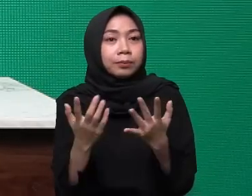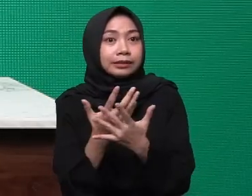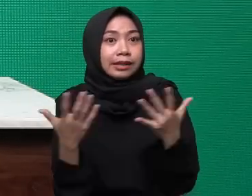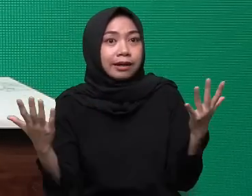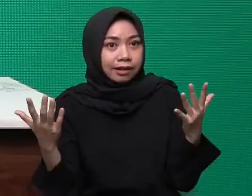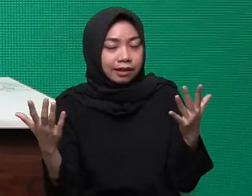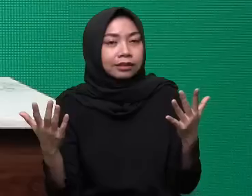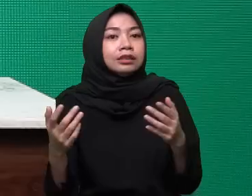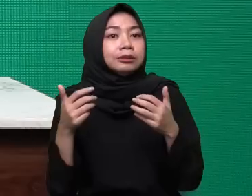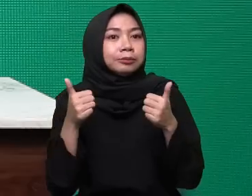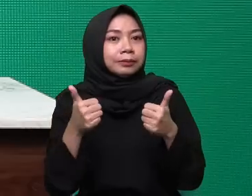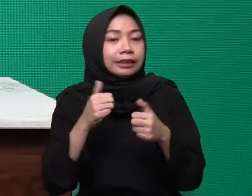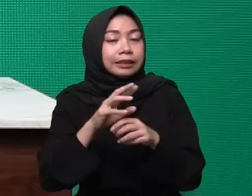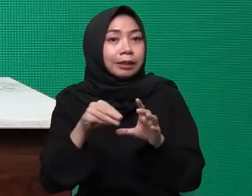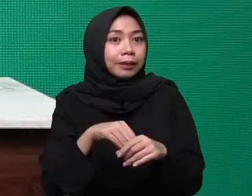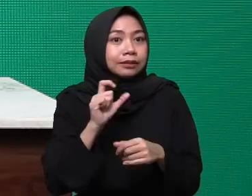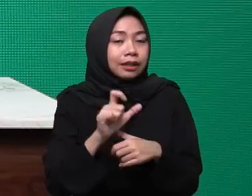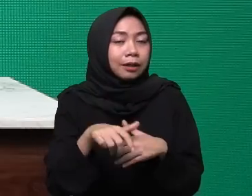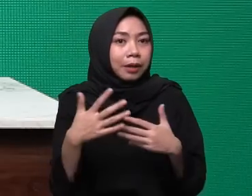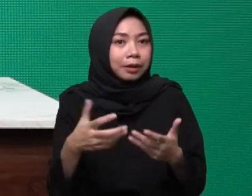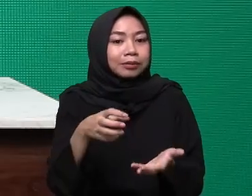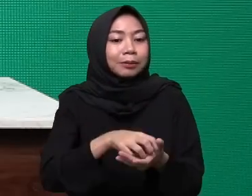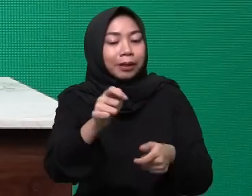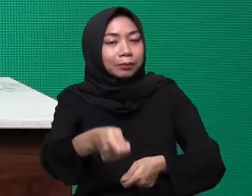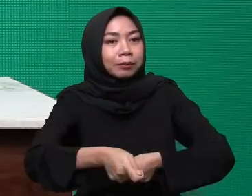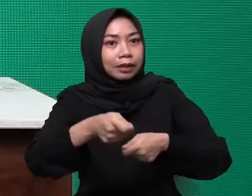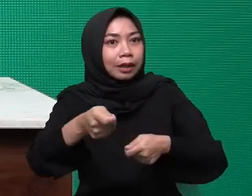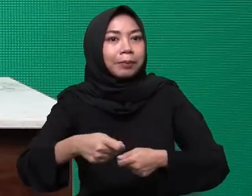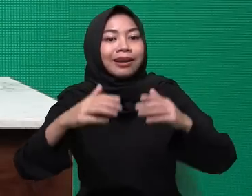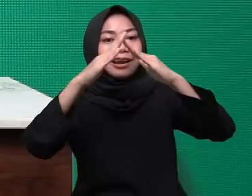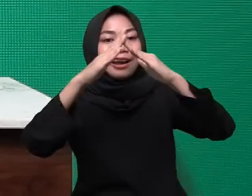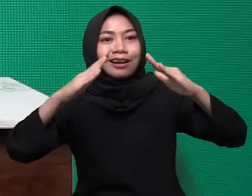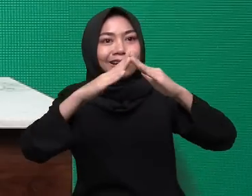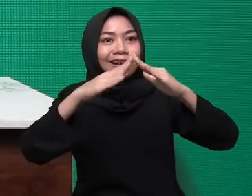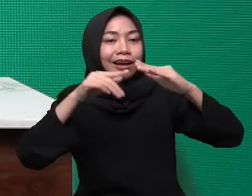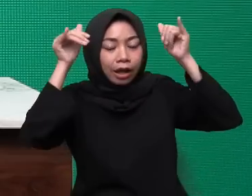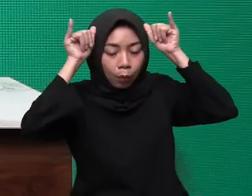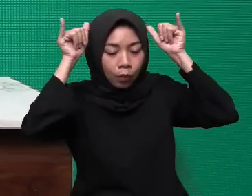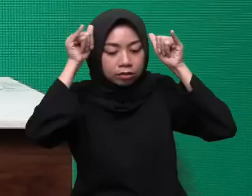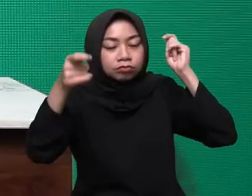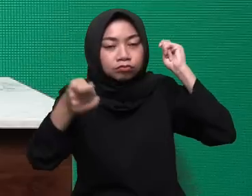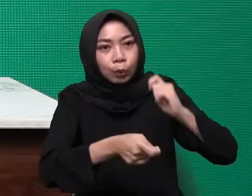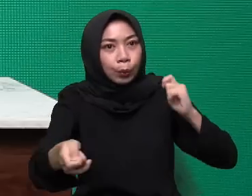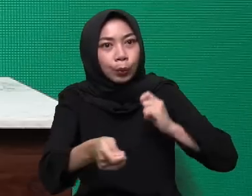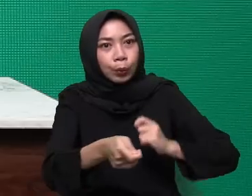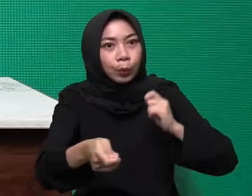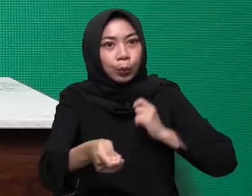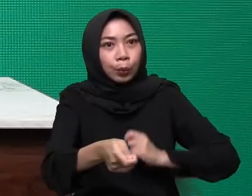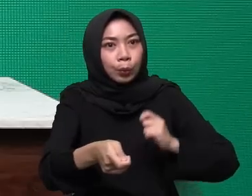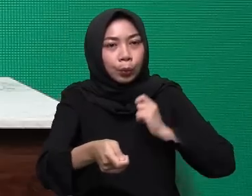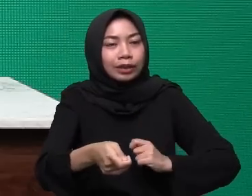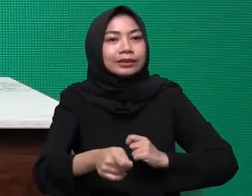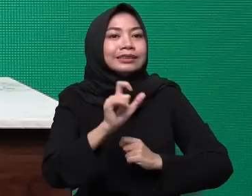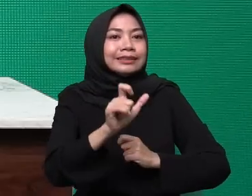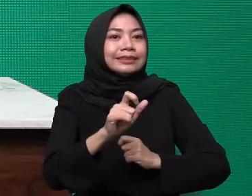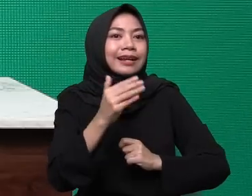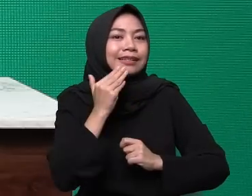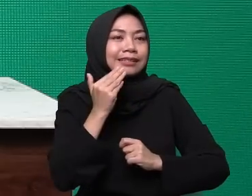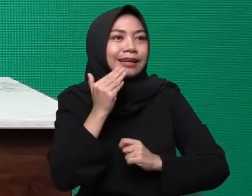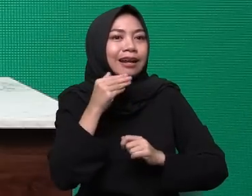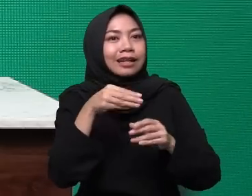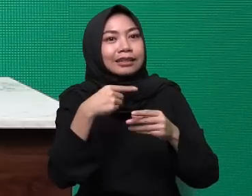to disinfect farms or cages and contaminated equipments using easy and